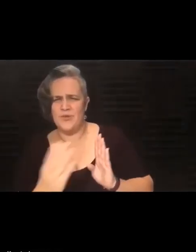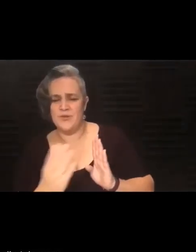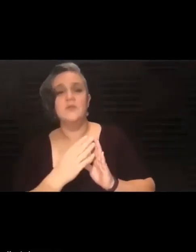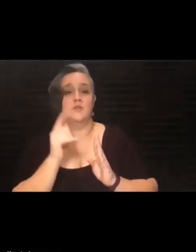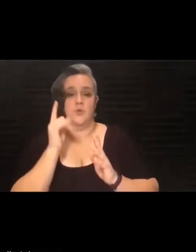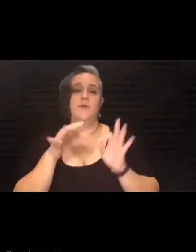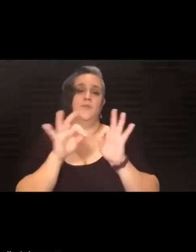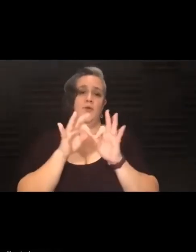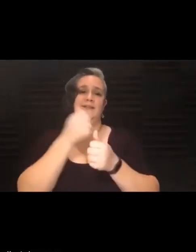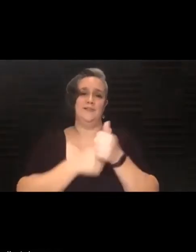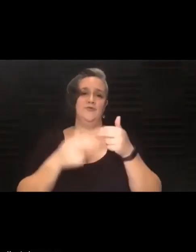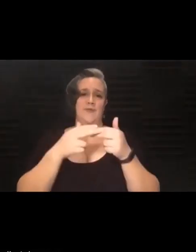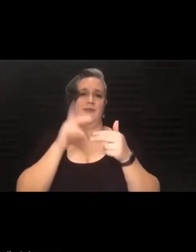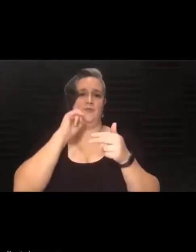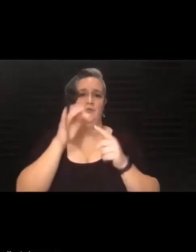very important.